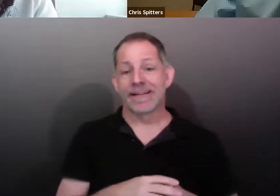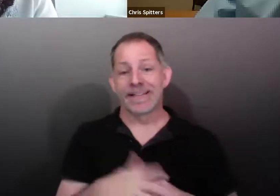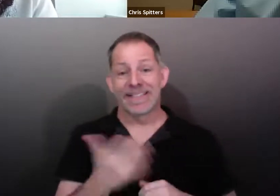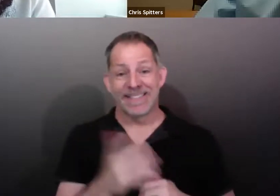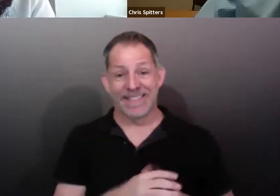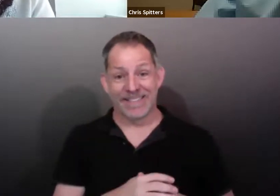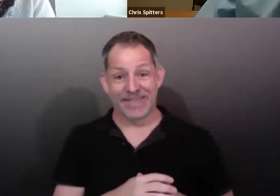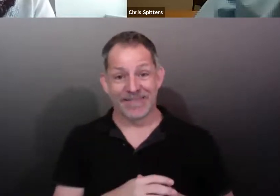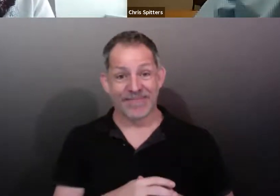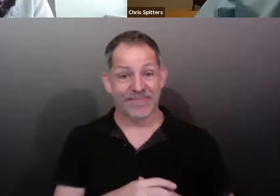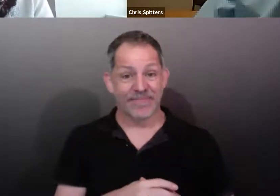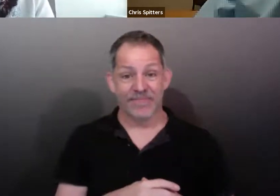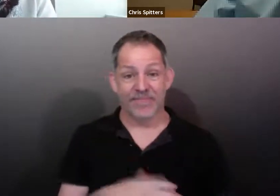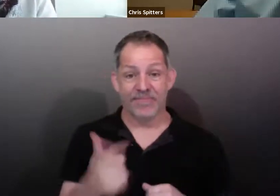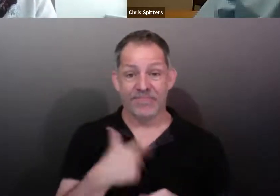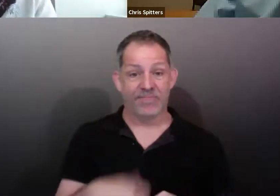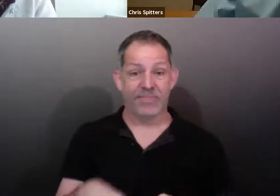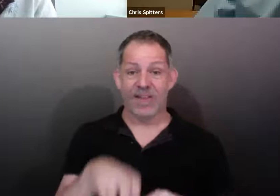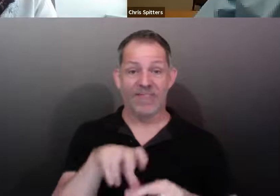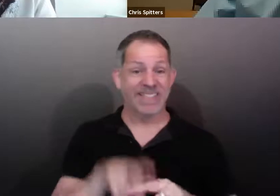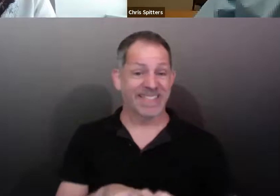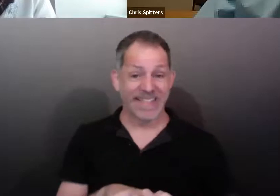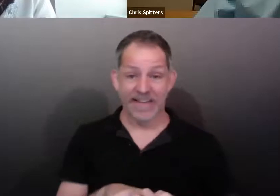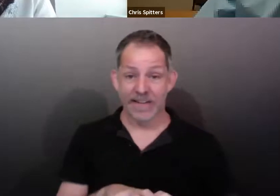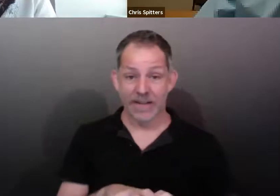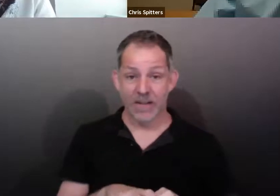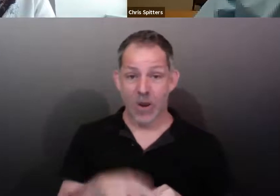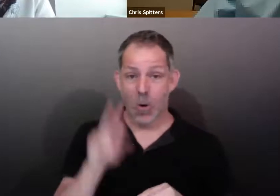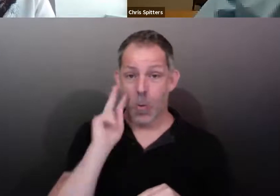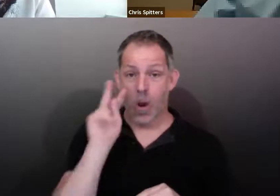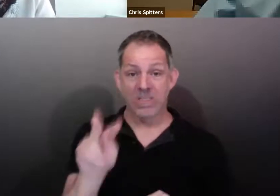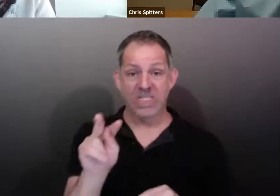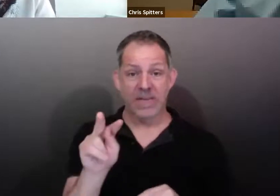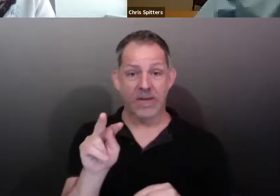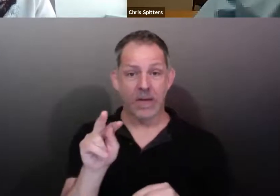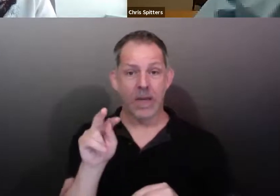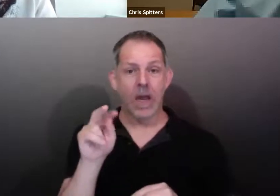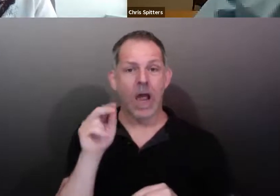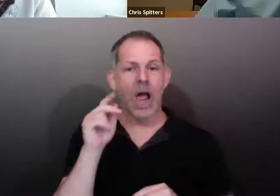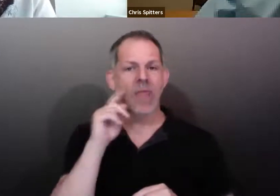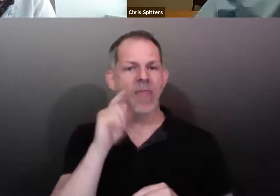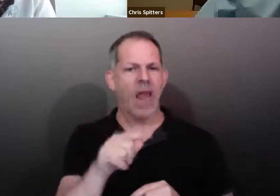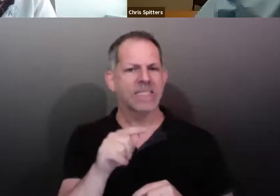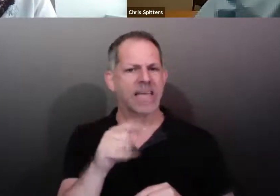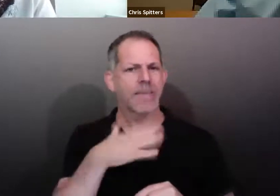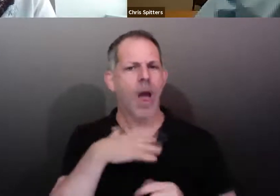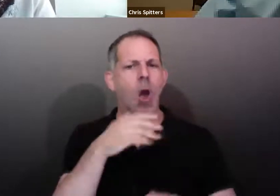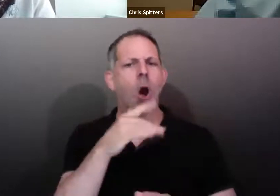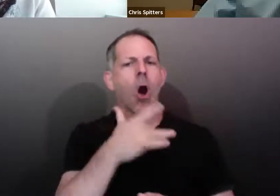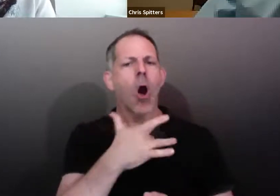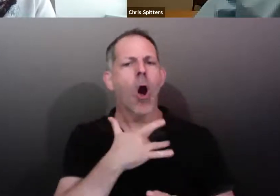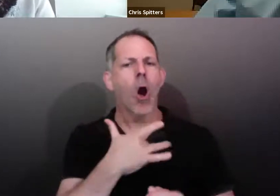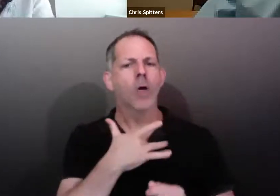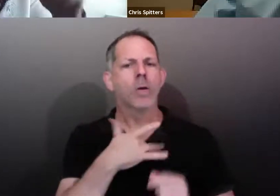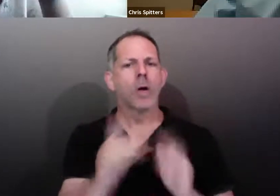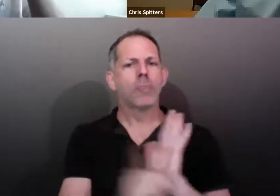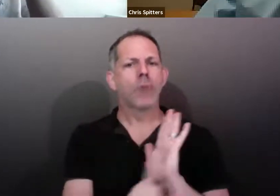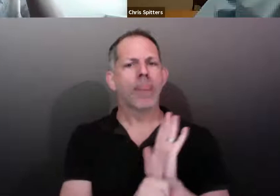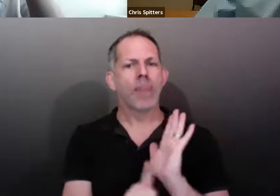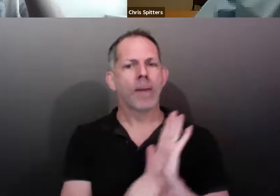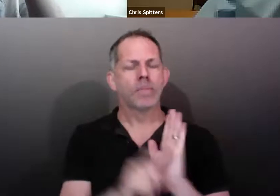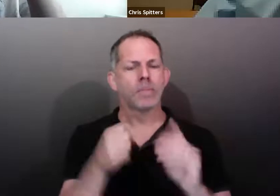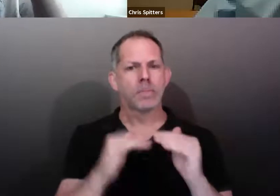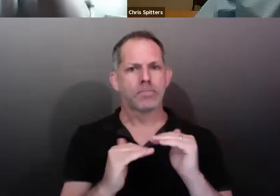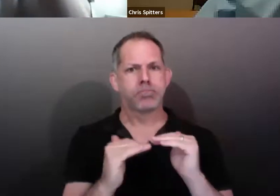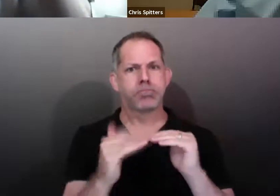just happen, periodically, with no warning. And I got to a place probably about 2